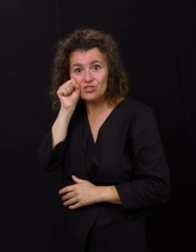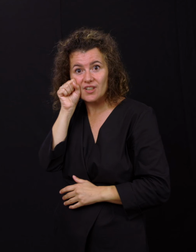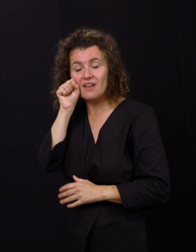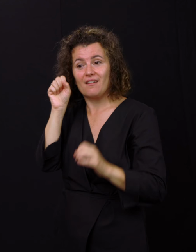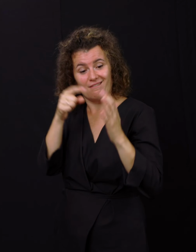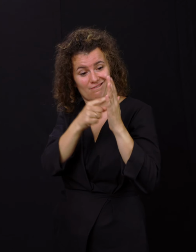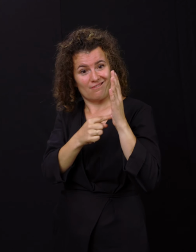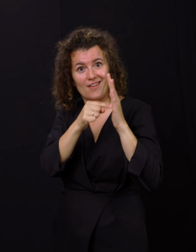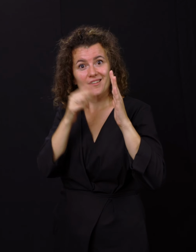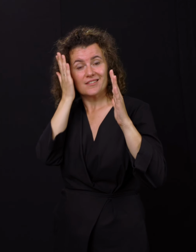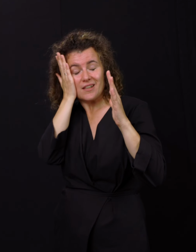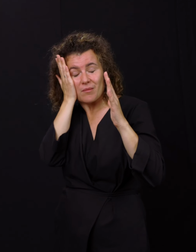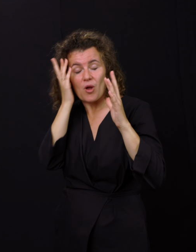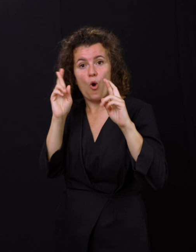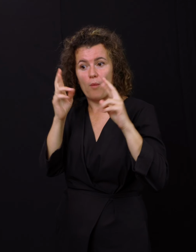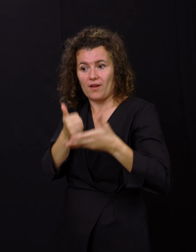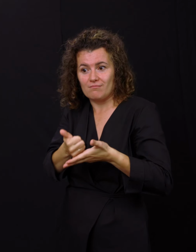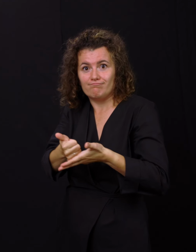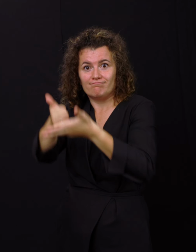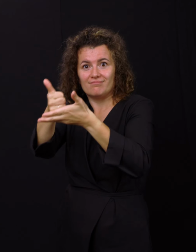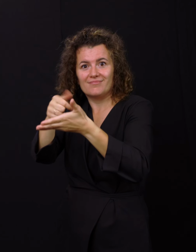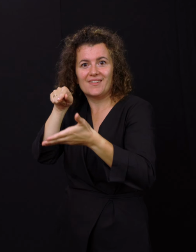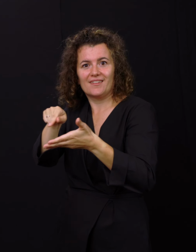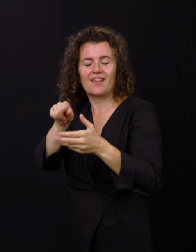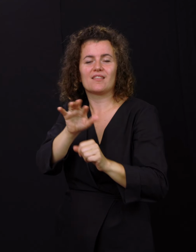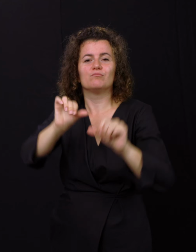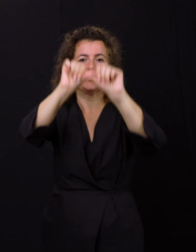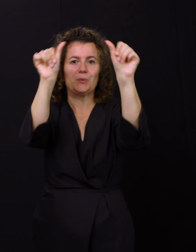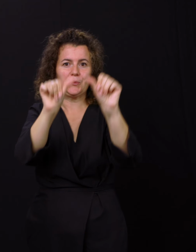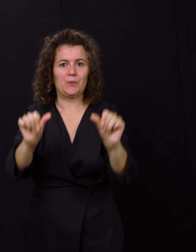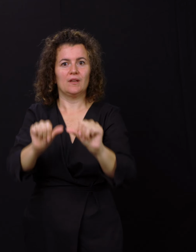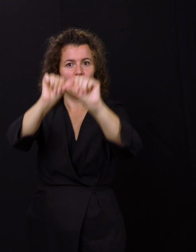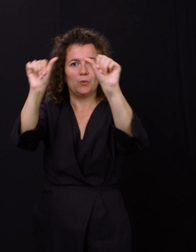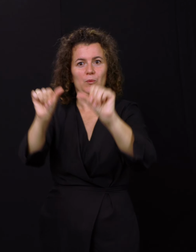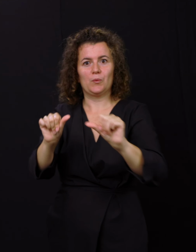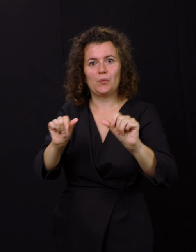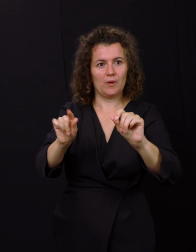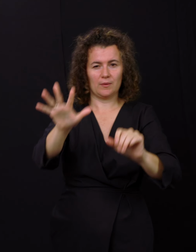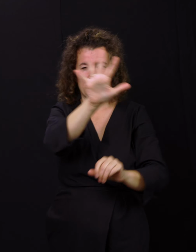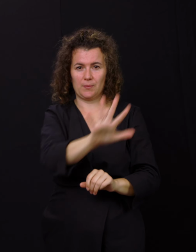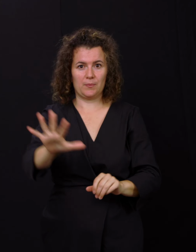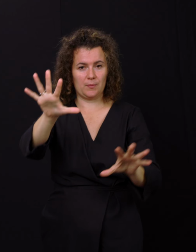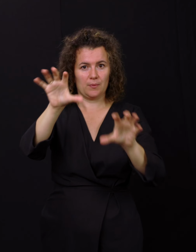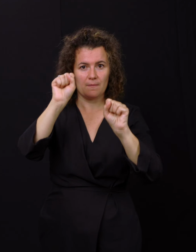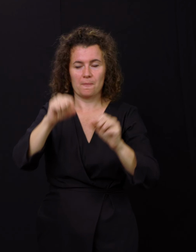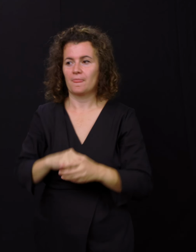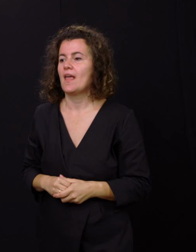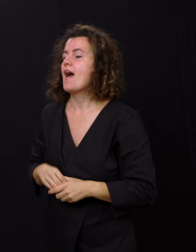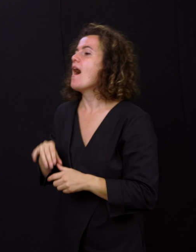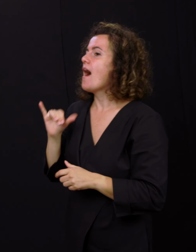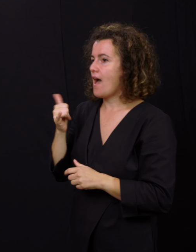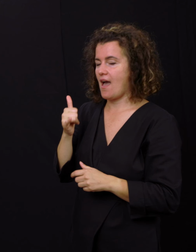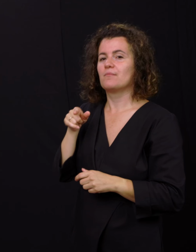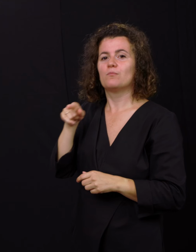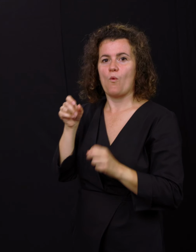to read and recognize faces. Yeah, so it would maybe be an option for many Usher syndrome patients. However, it's not natural